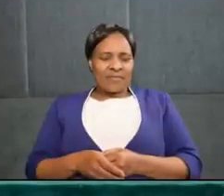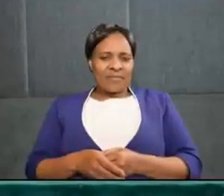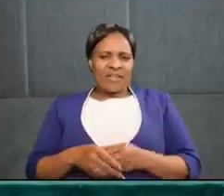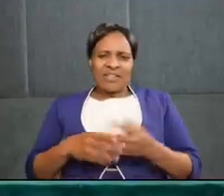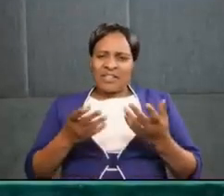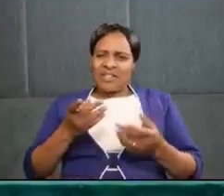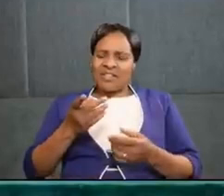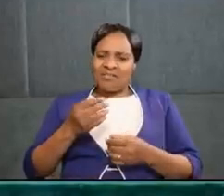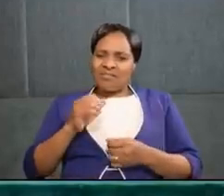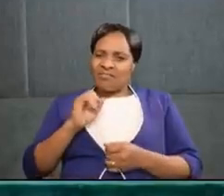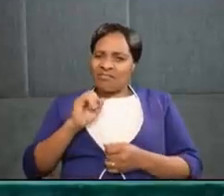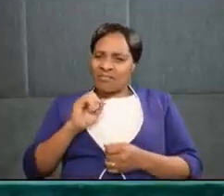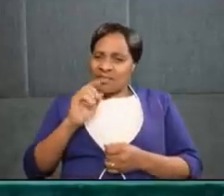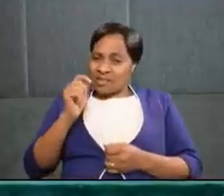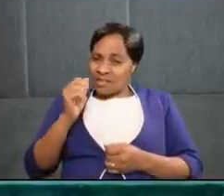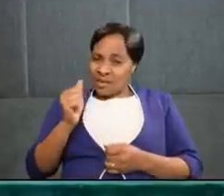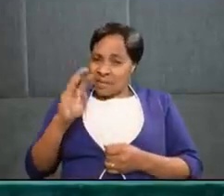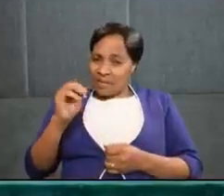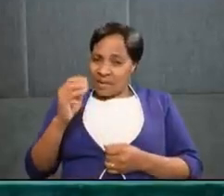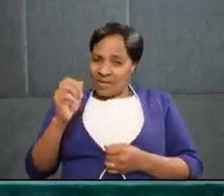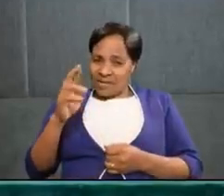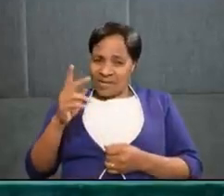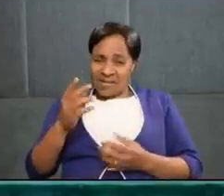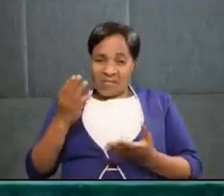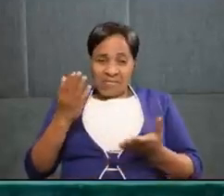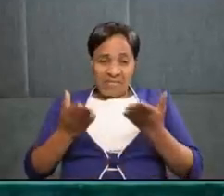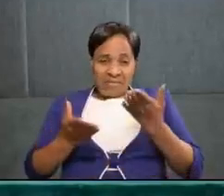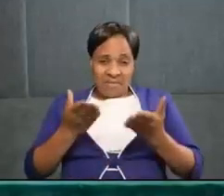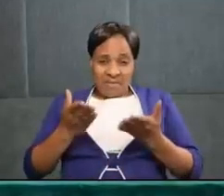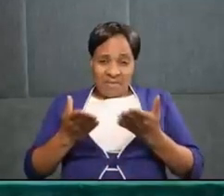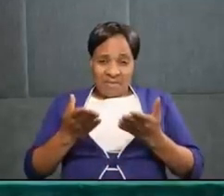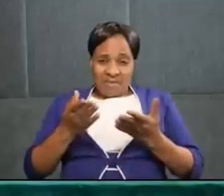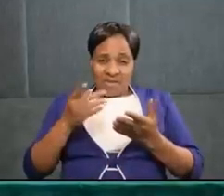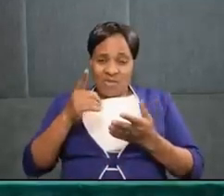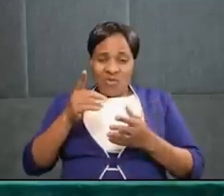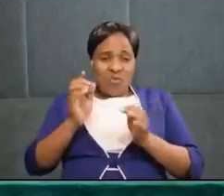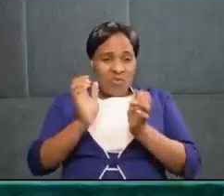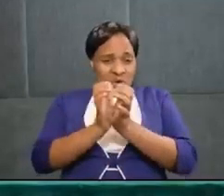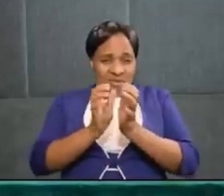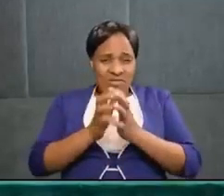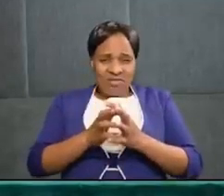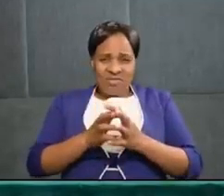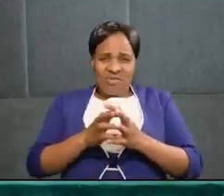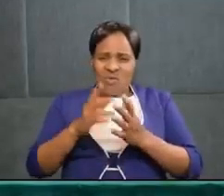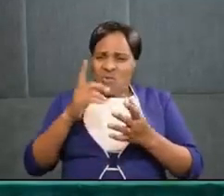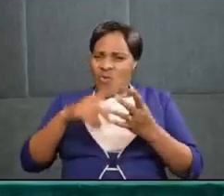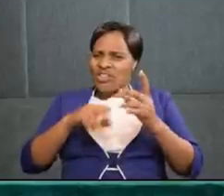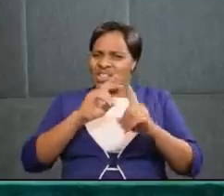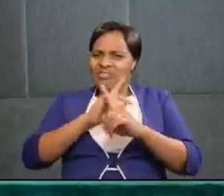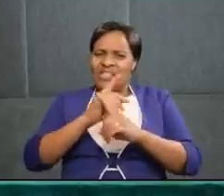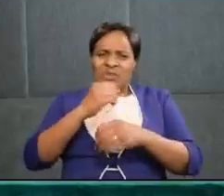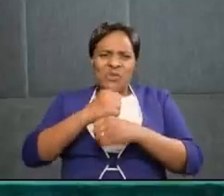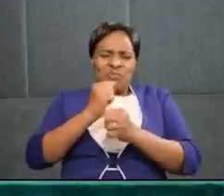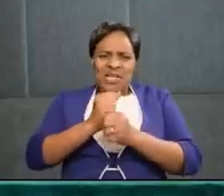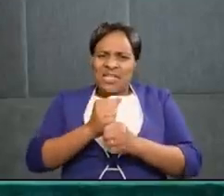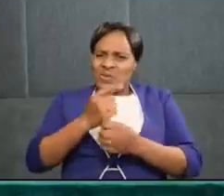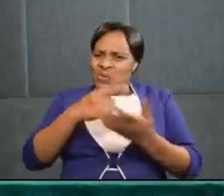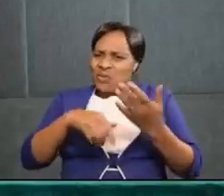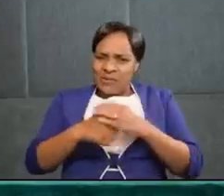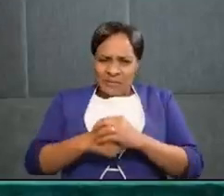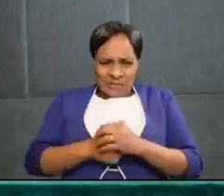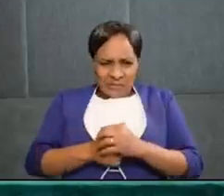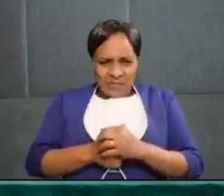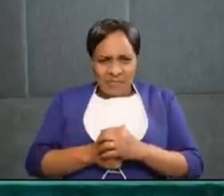Tamara? Yes? Suppose you were Paul, what sort of defense would you make?